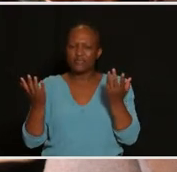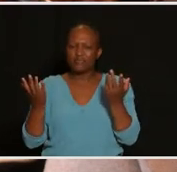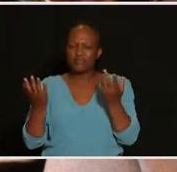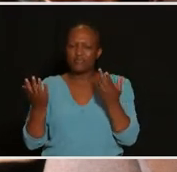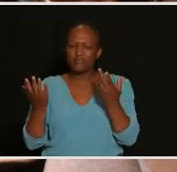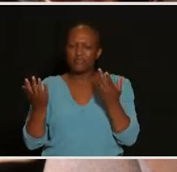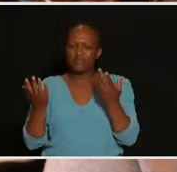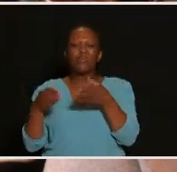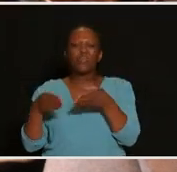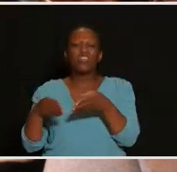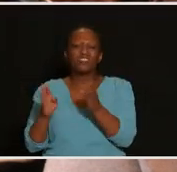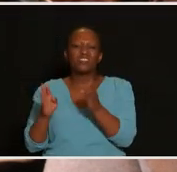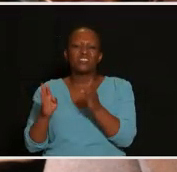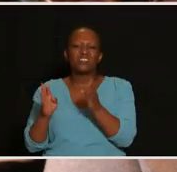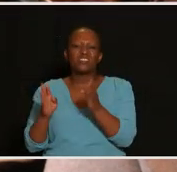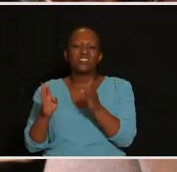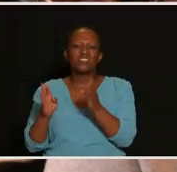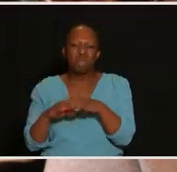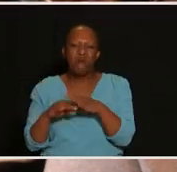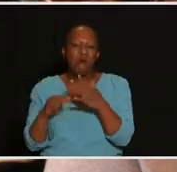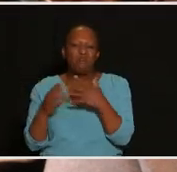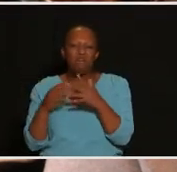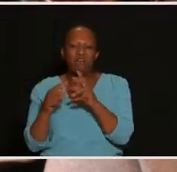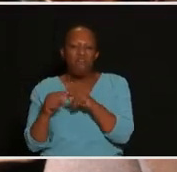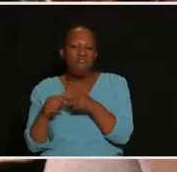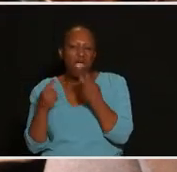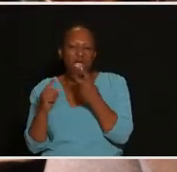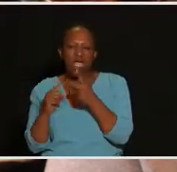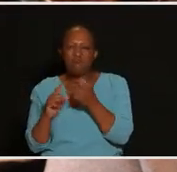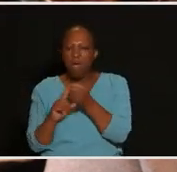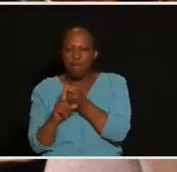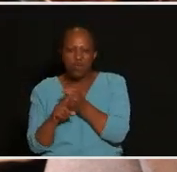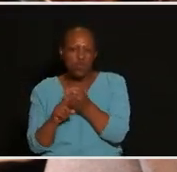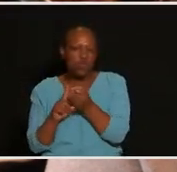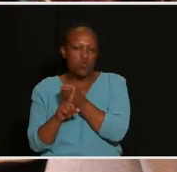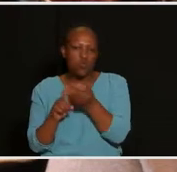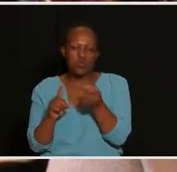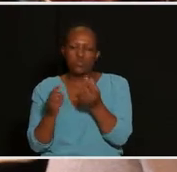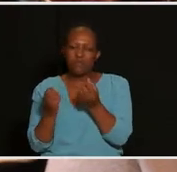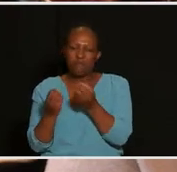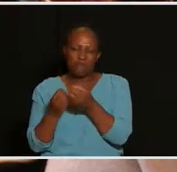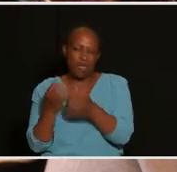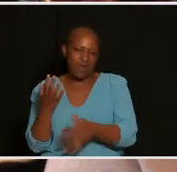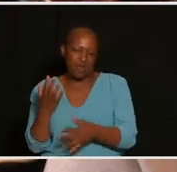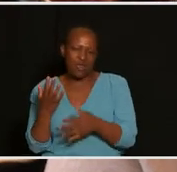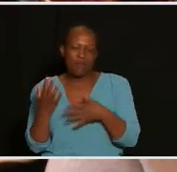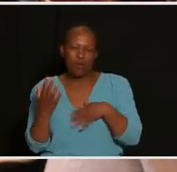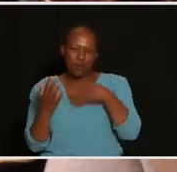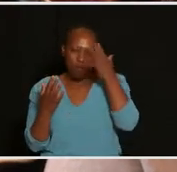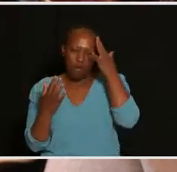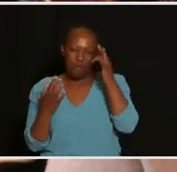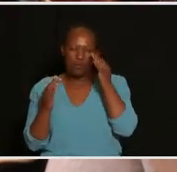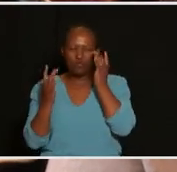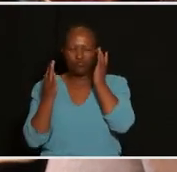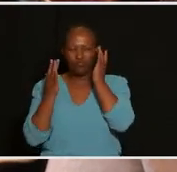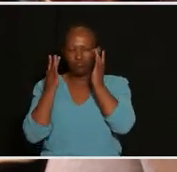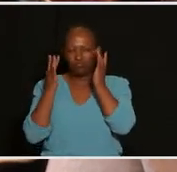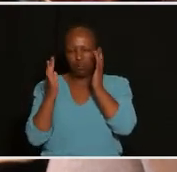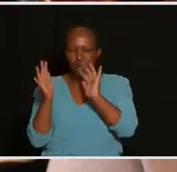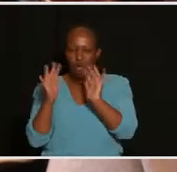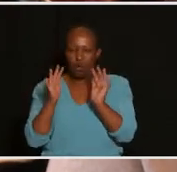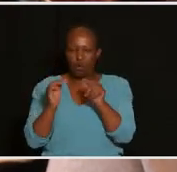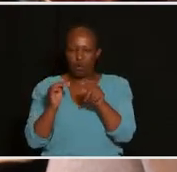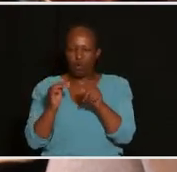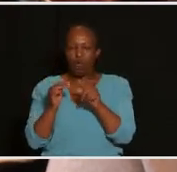in the street and they're exposed to rape abuse and all sorts of things so I want our government to sit down and think properly about this